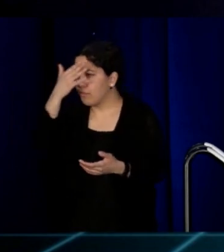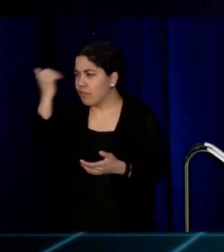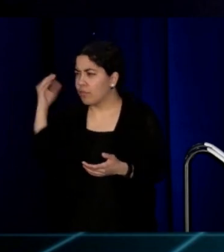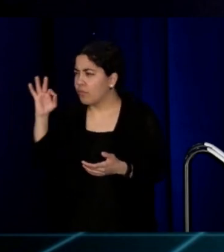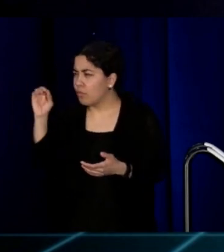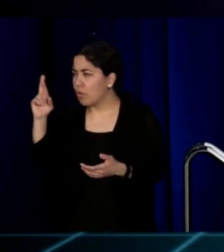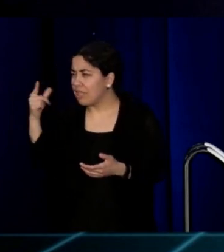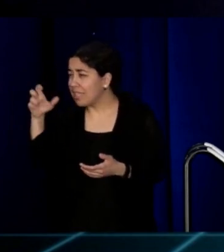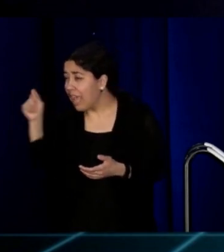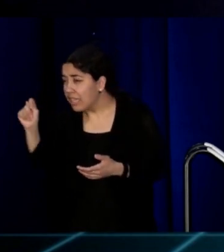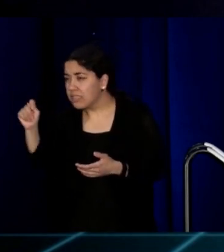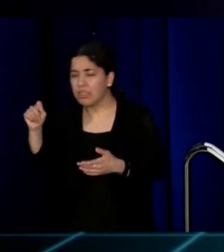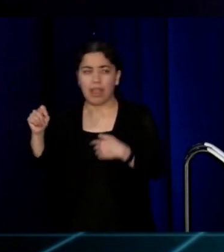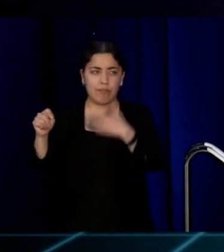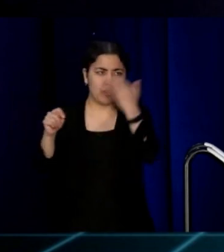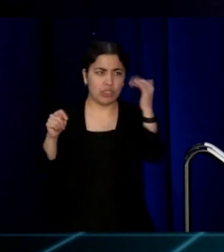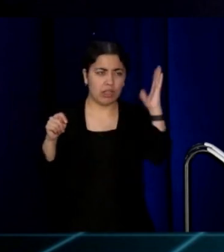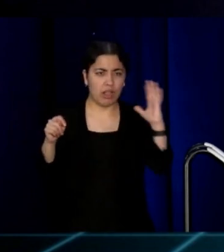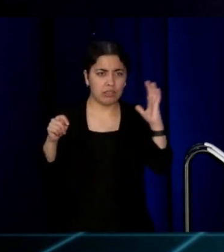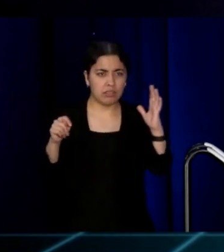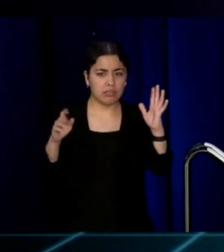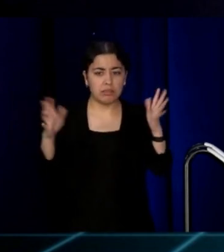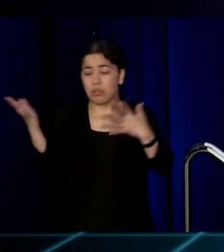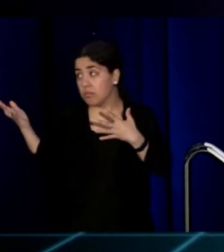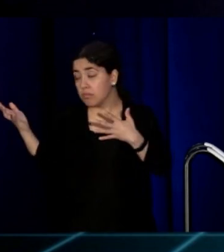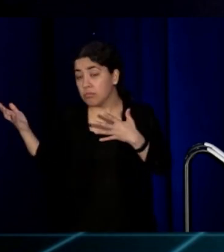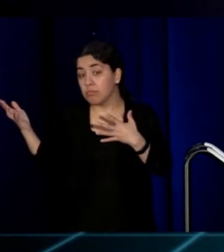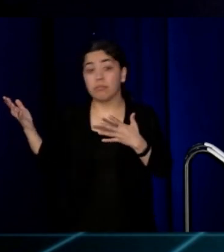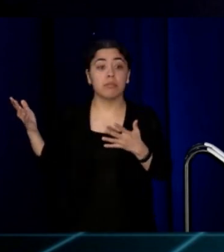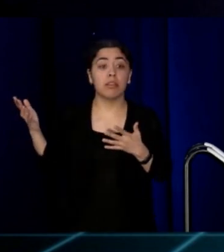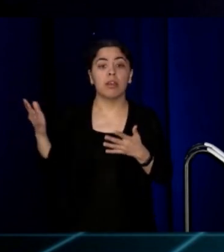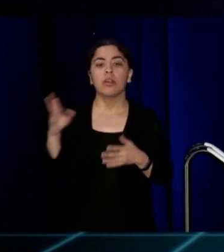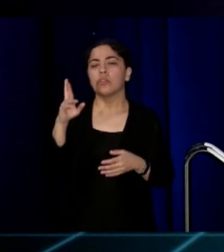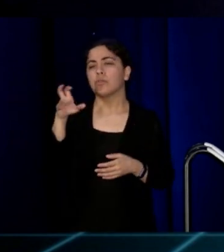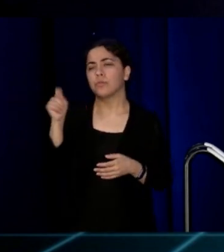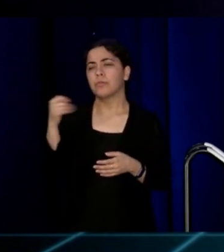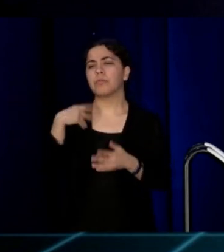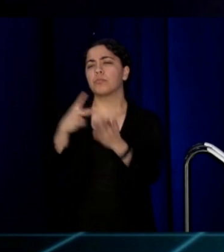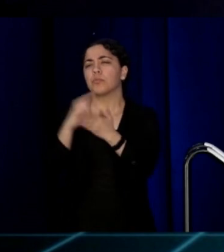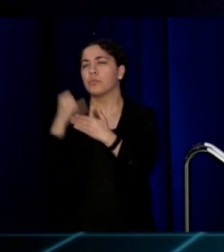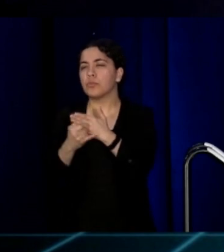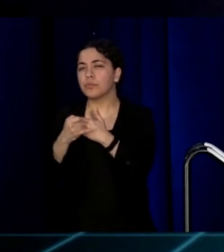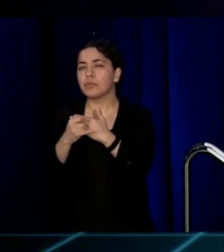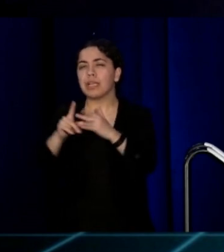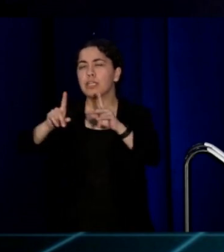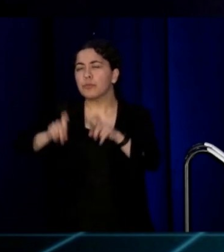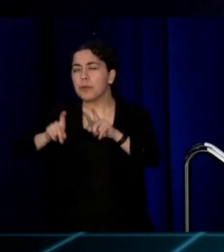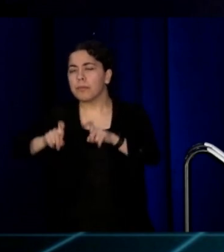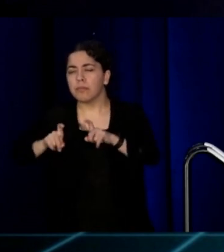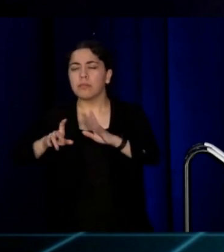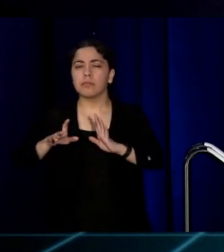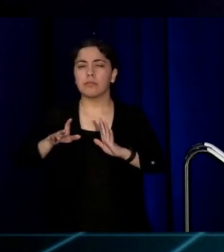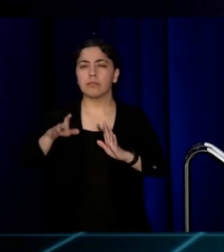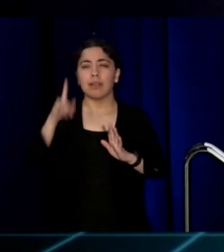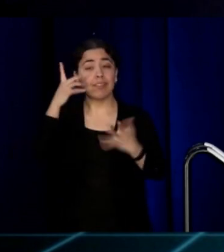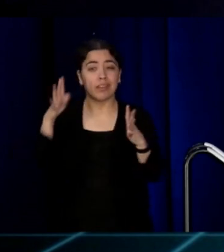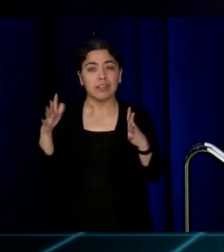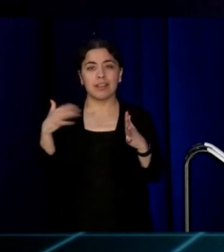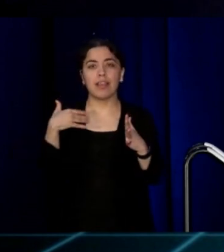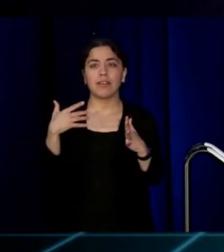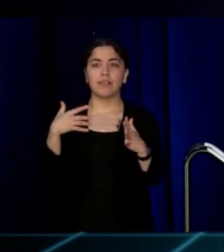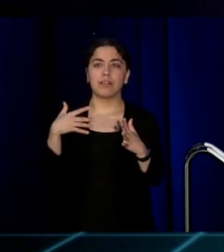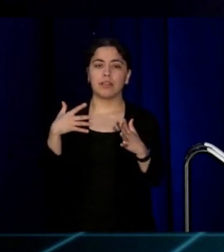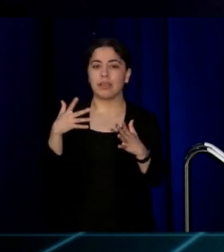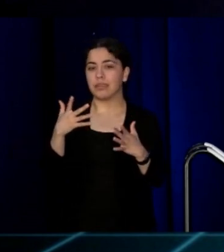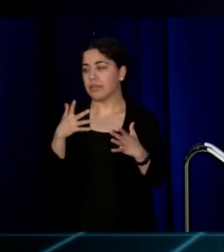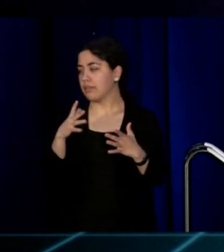called actually, okay. So React has these projects or experiments that they do. I think that's it. So they have like Flight,